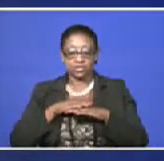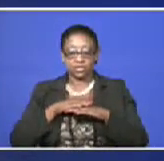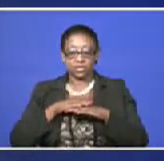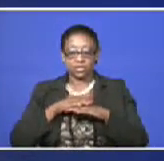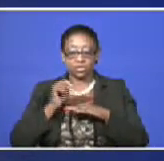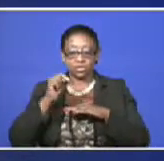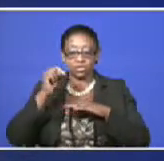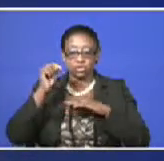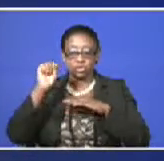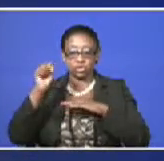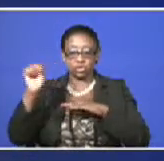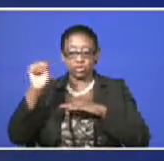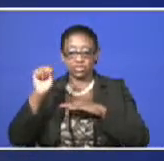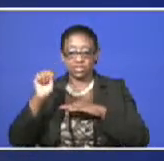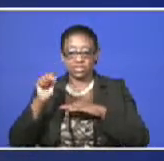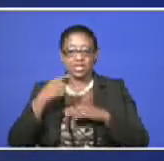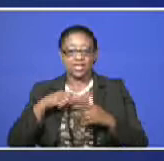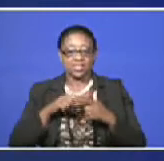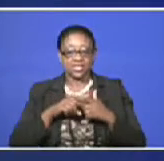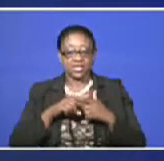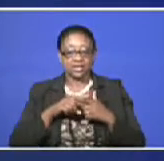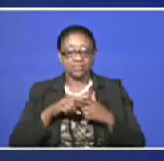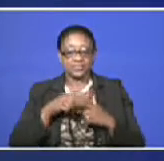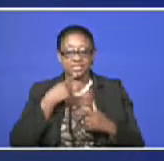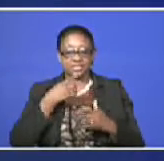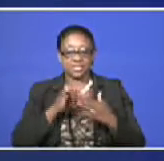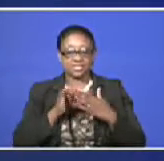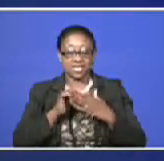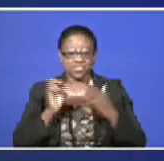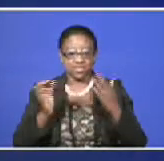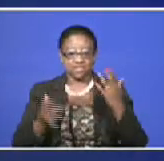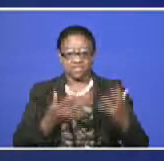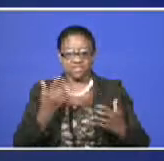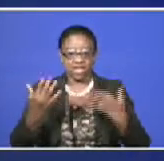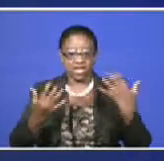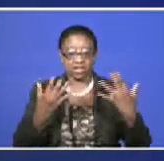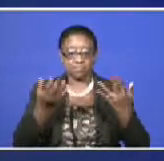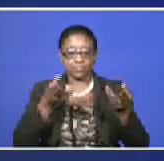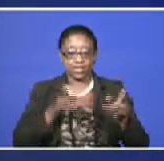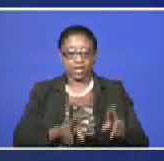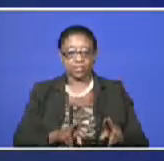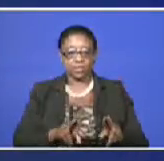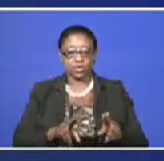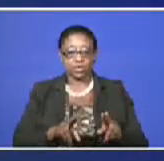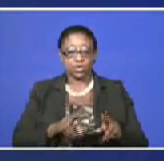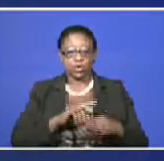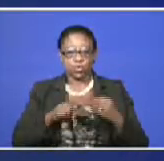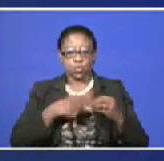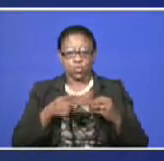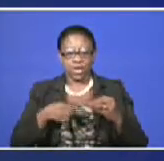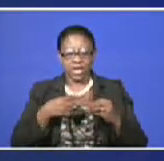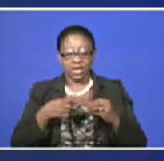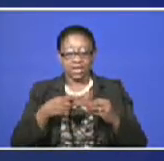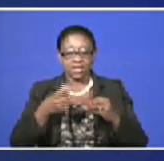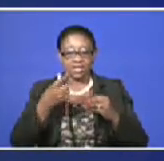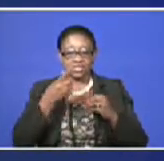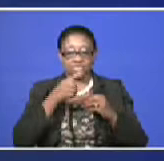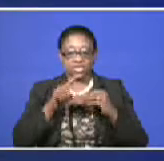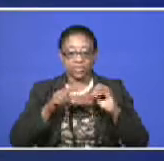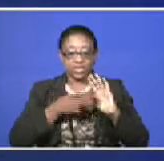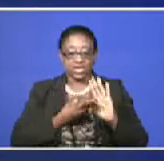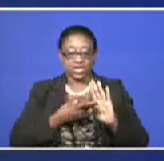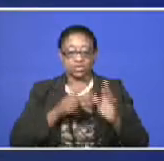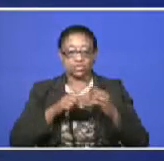restored by 3 p.m. Now, Minister Bannister says the fire occurred after Bimini was returning to its normal power load after a spike